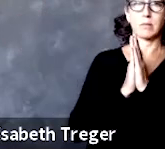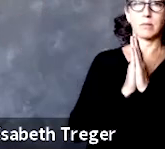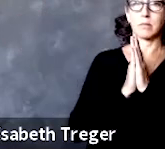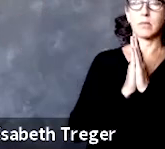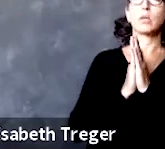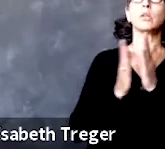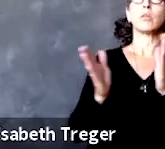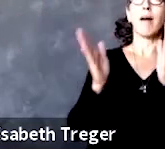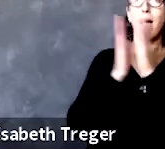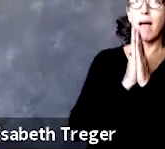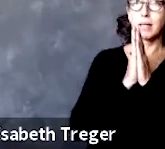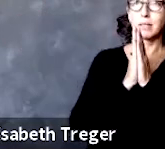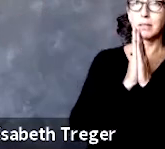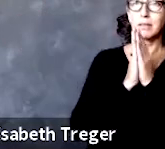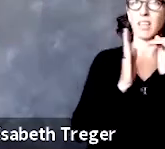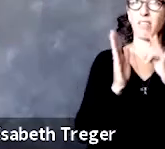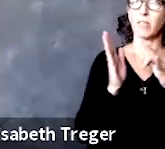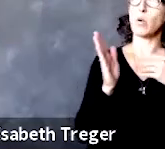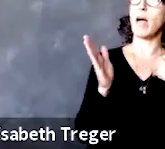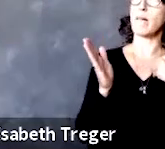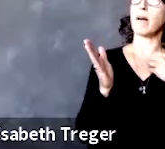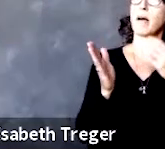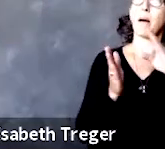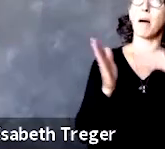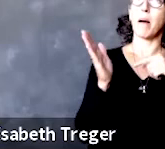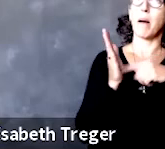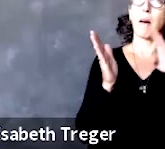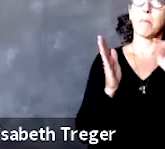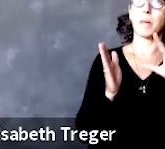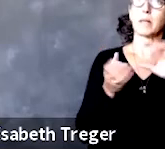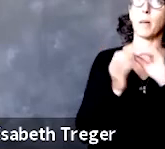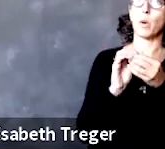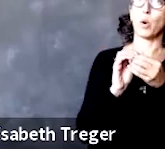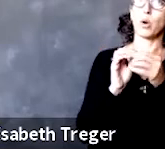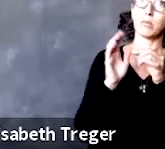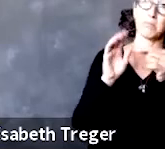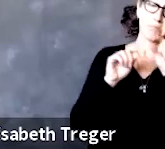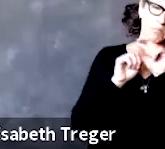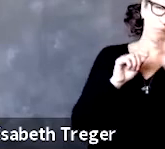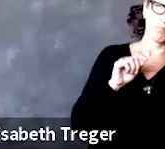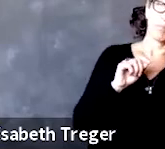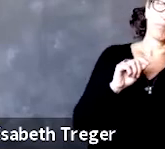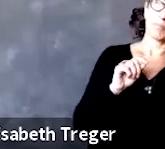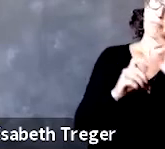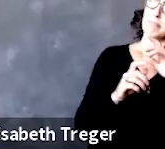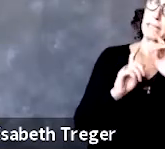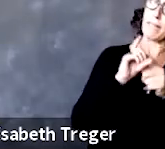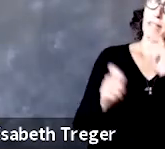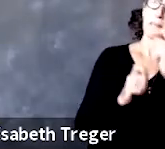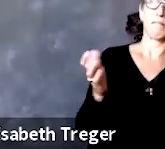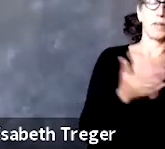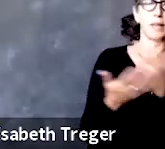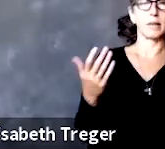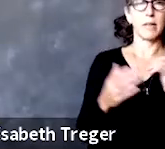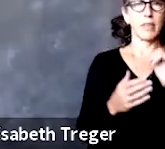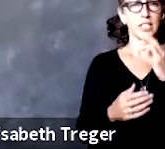ask, and if it's a bill number, use the bill number, be as specific as possible. But remember, this is the whole reason why you're